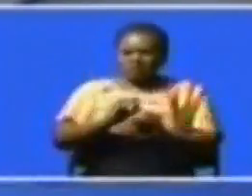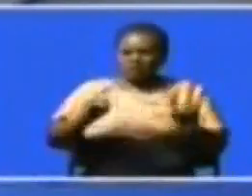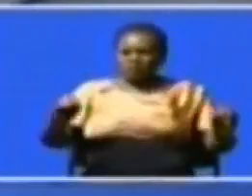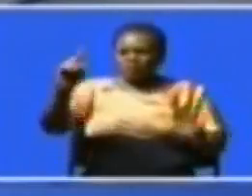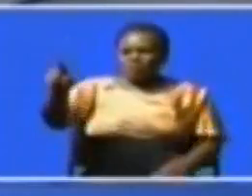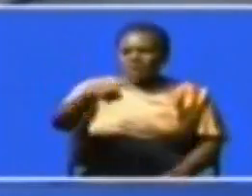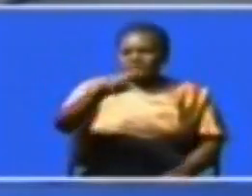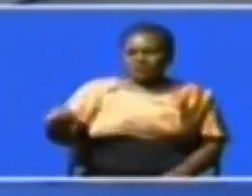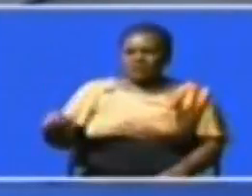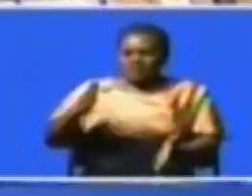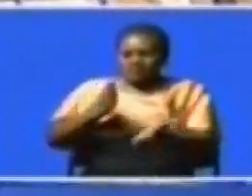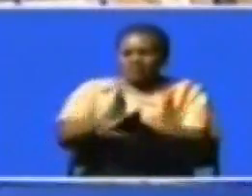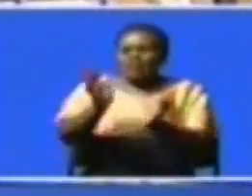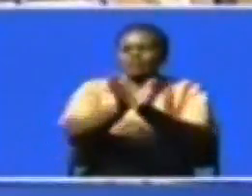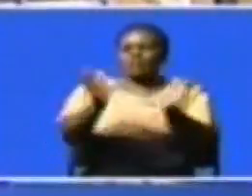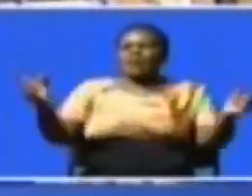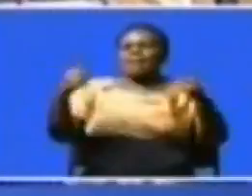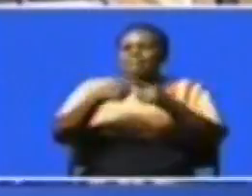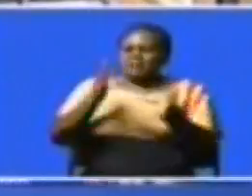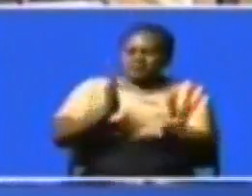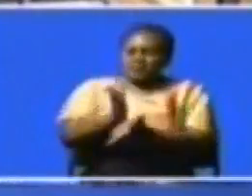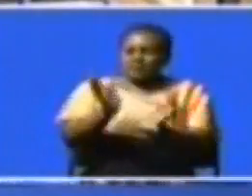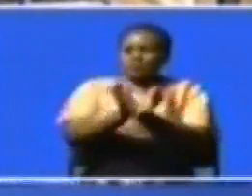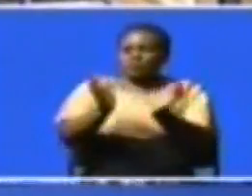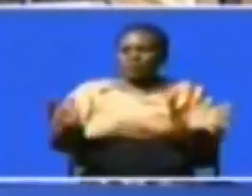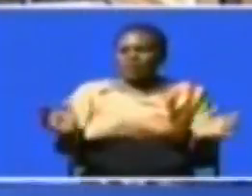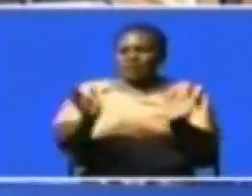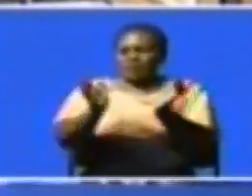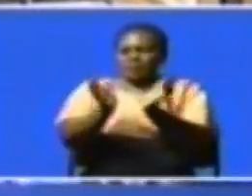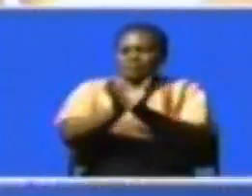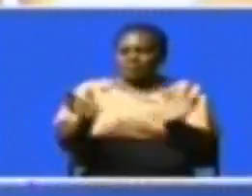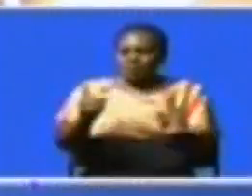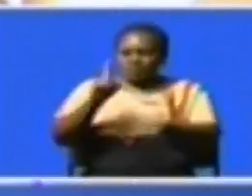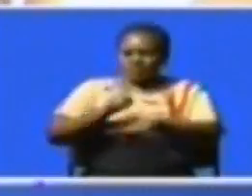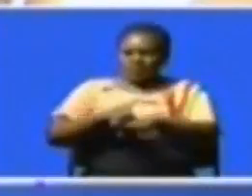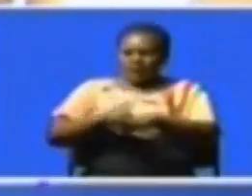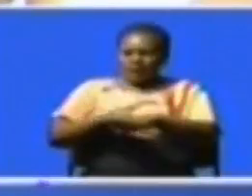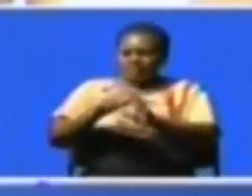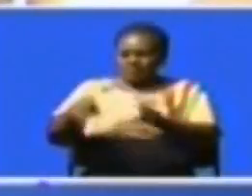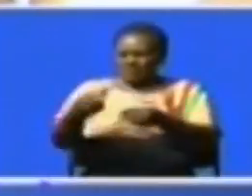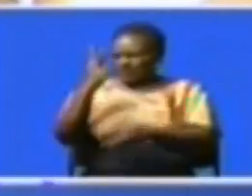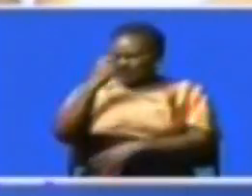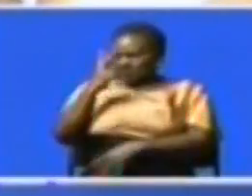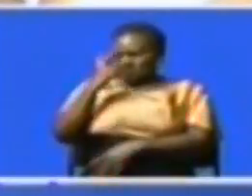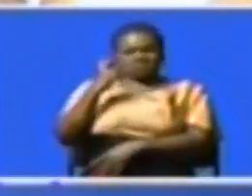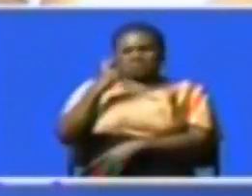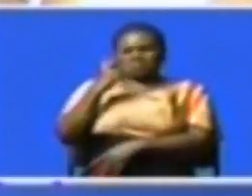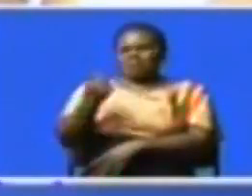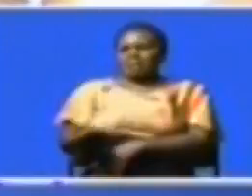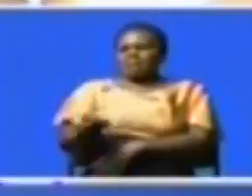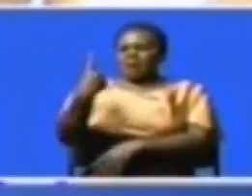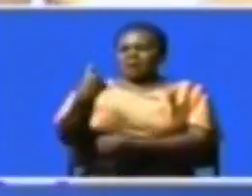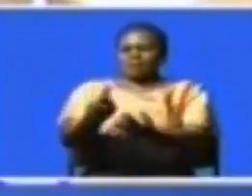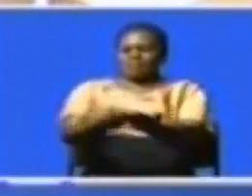has committed, is the right to bail. But even with the right to bail, bail and bond terms issued to suspects has generated a debate of